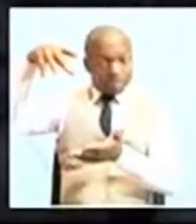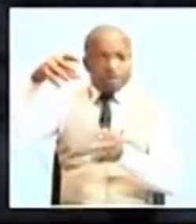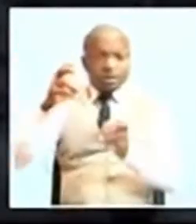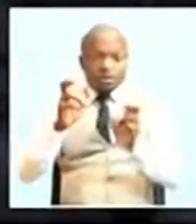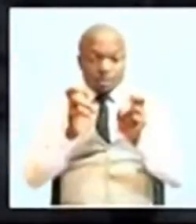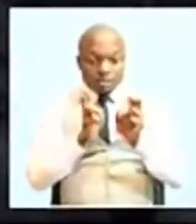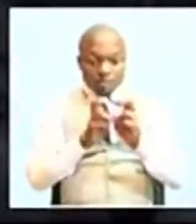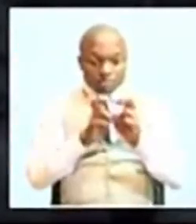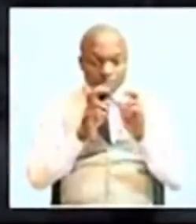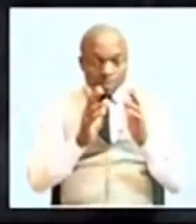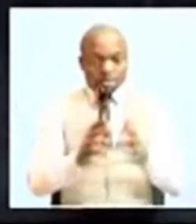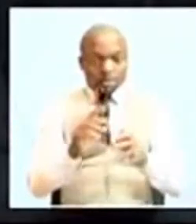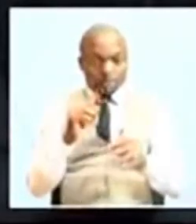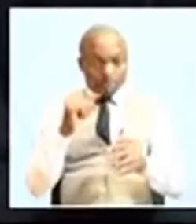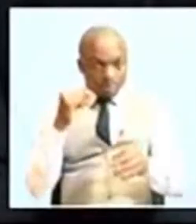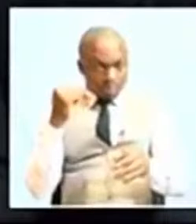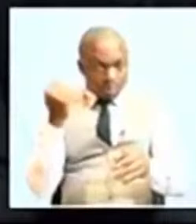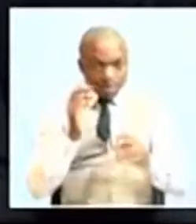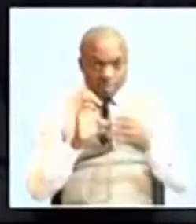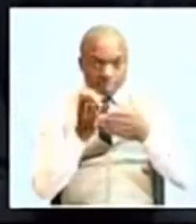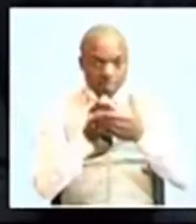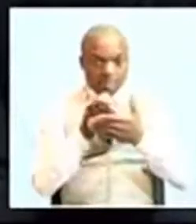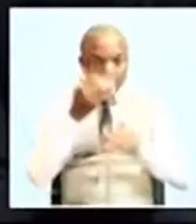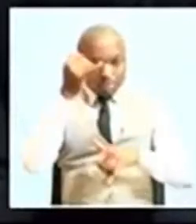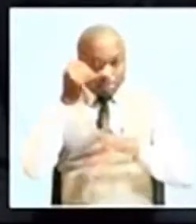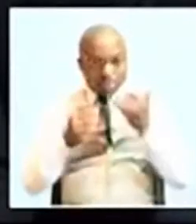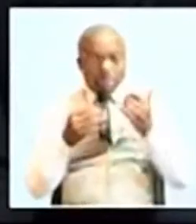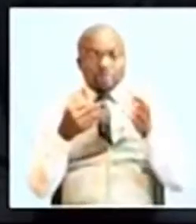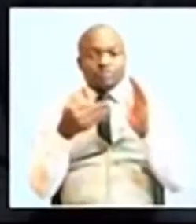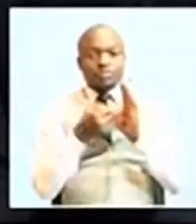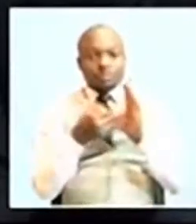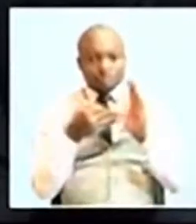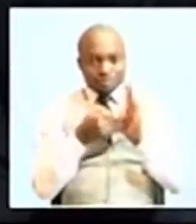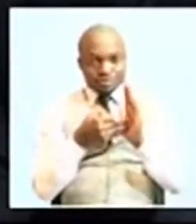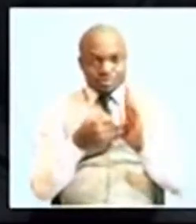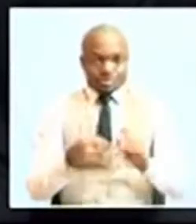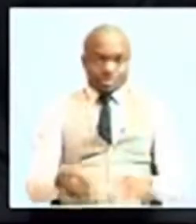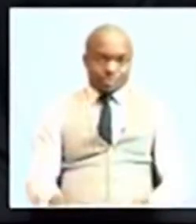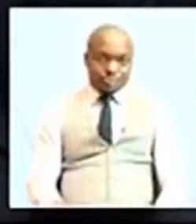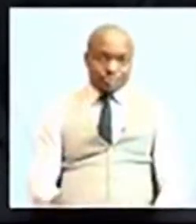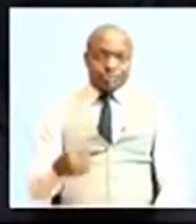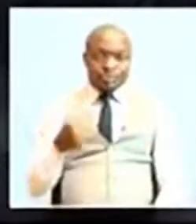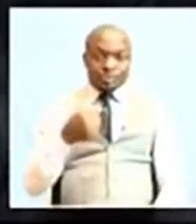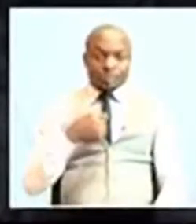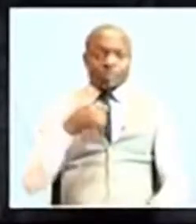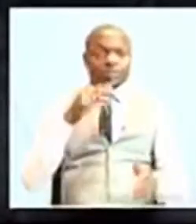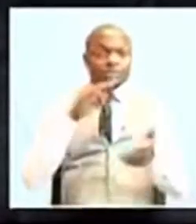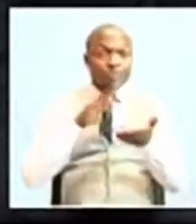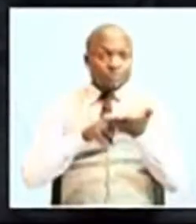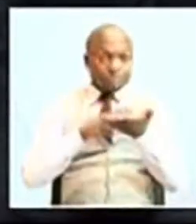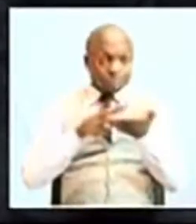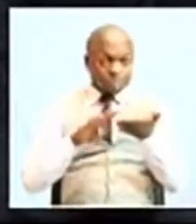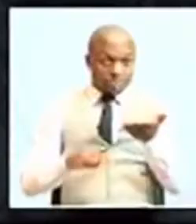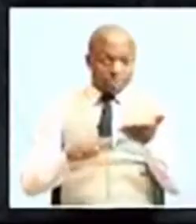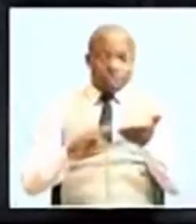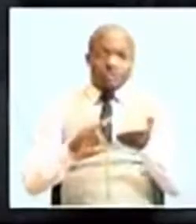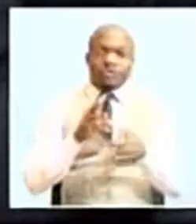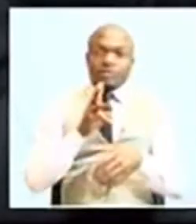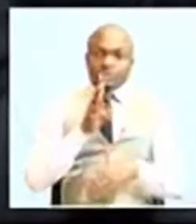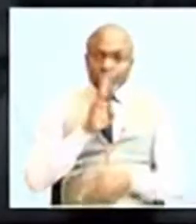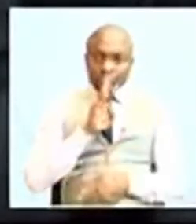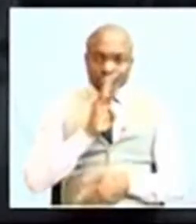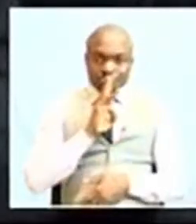contractors were only engaged end of November, which I believe the boreholes had been